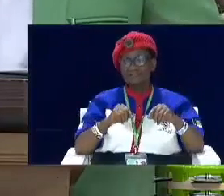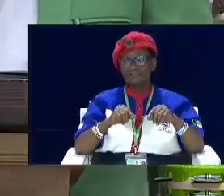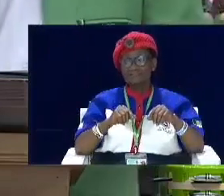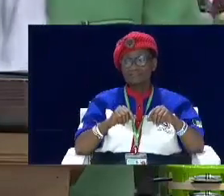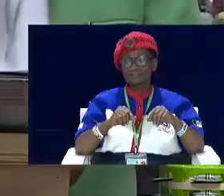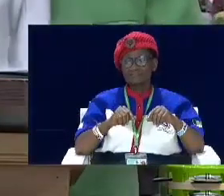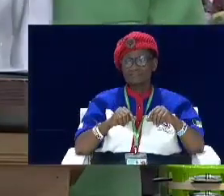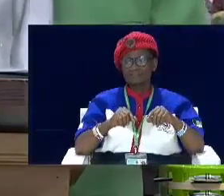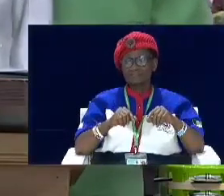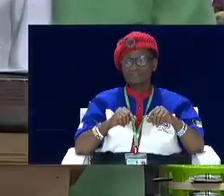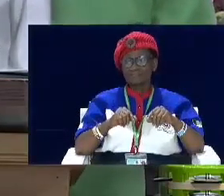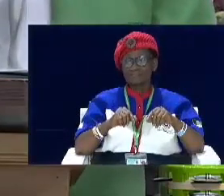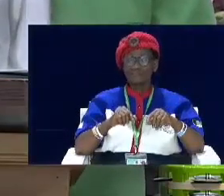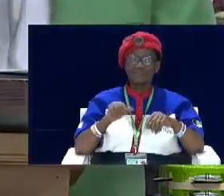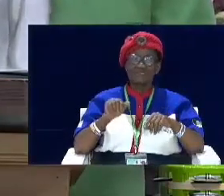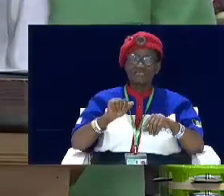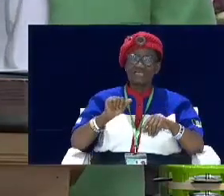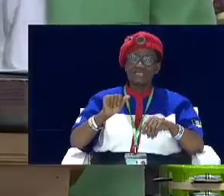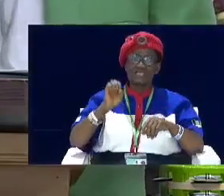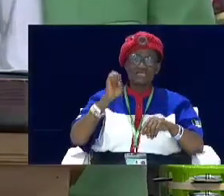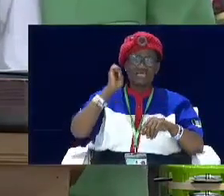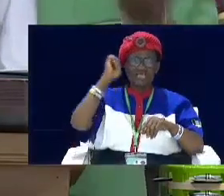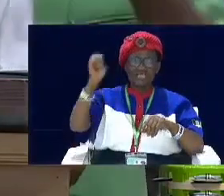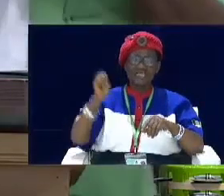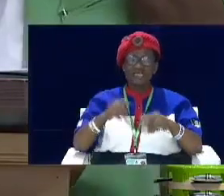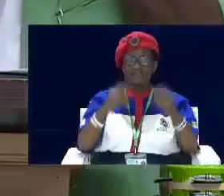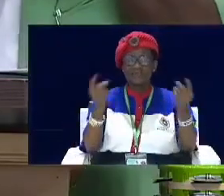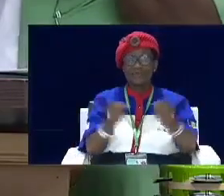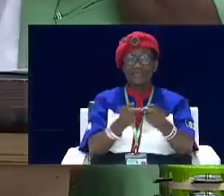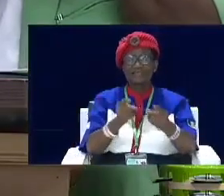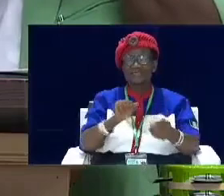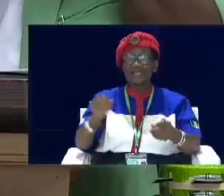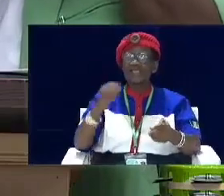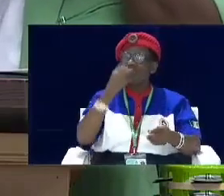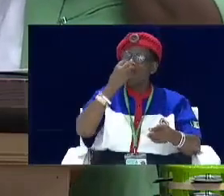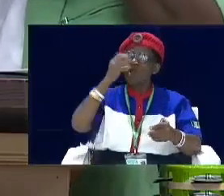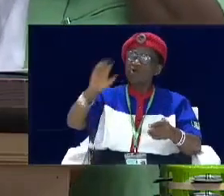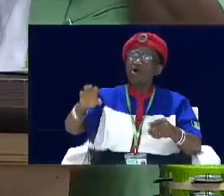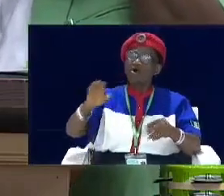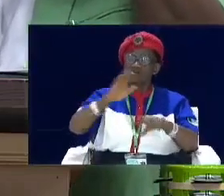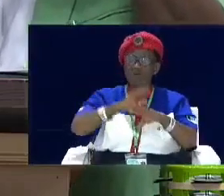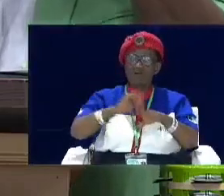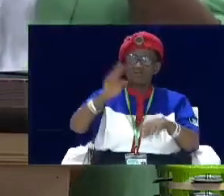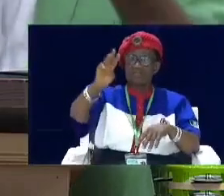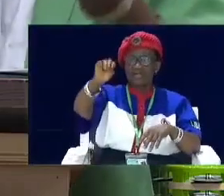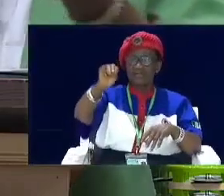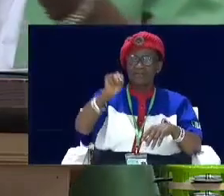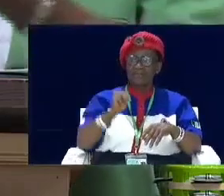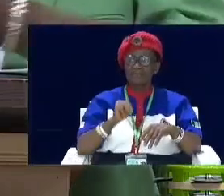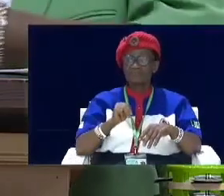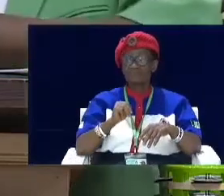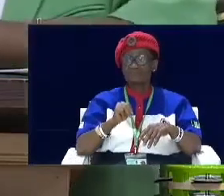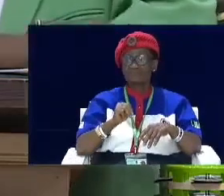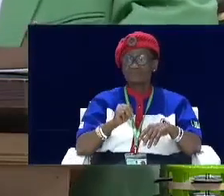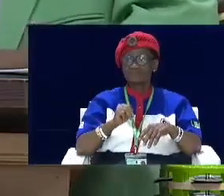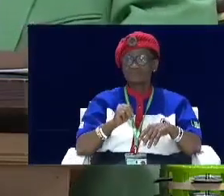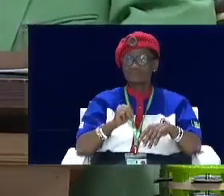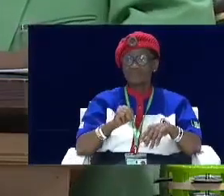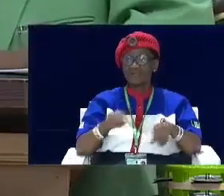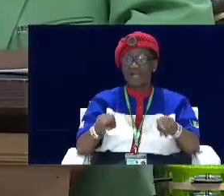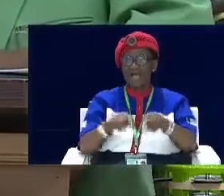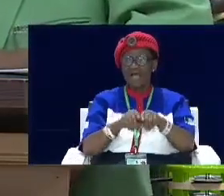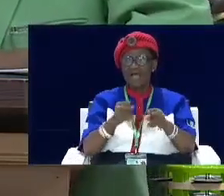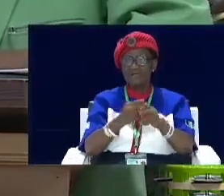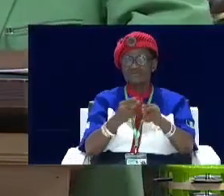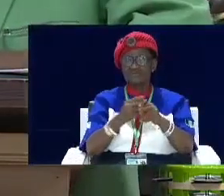He placed a curse on them. Oh, for younger. And just as soon as he finished speaking. Oh,